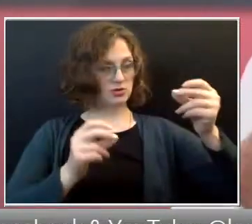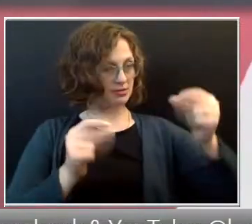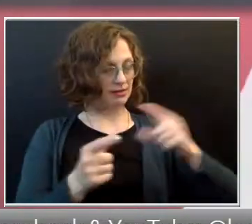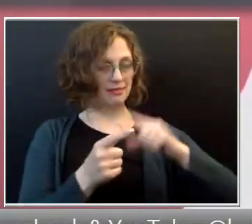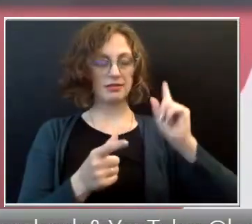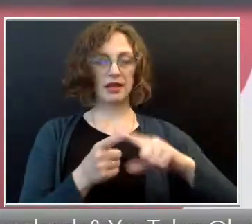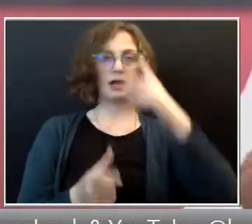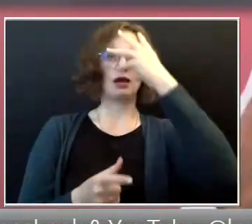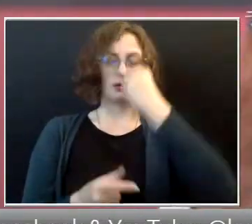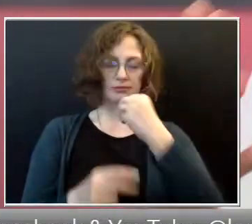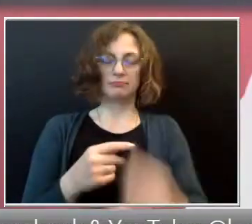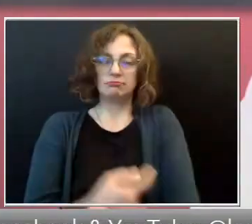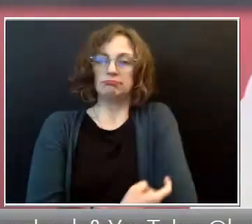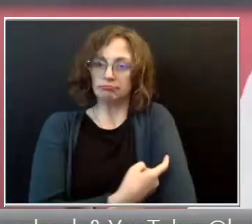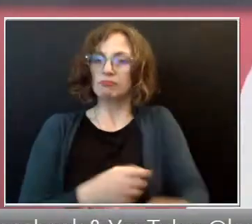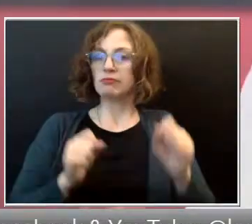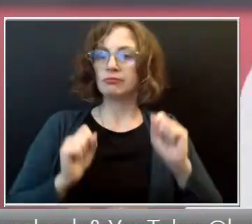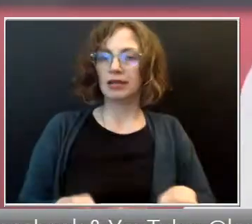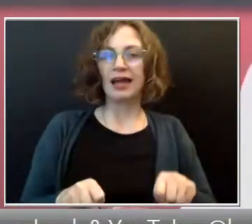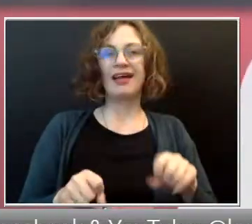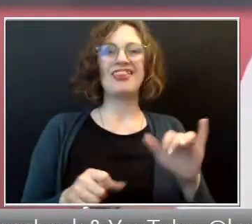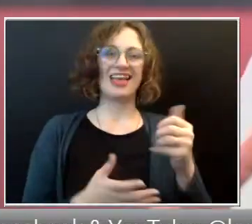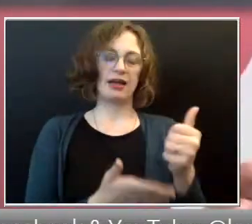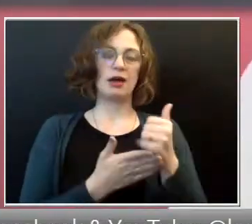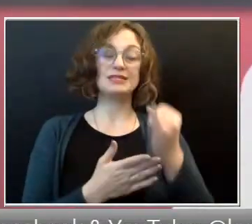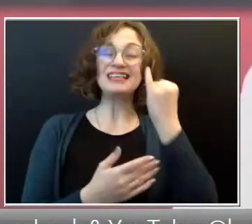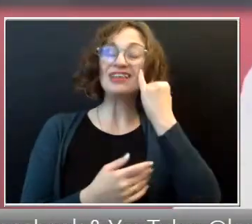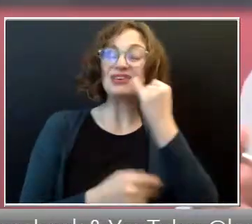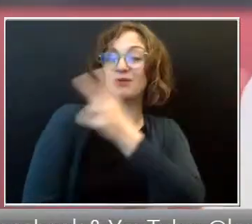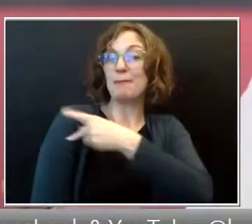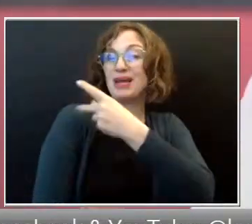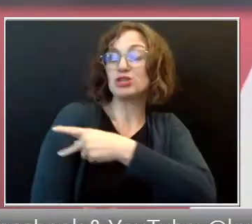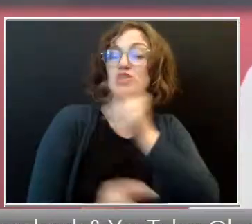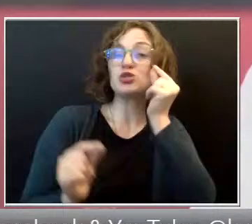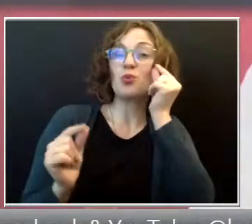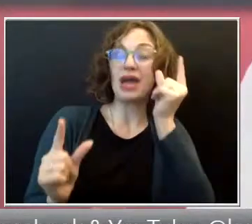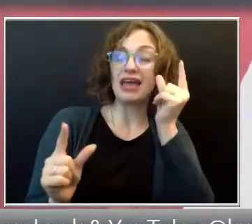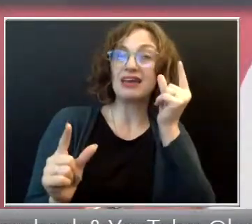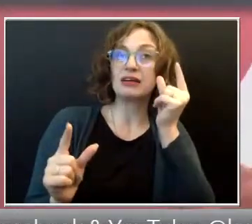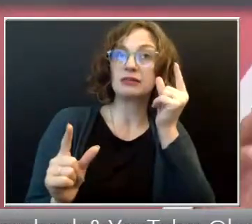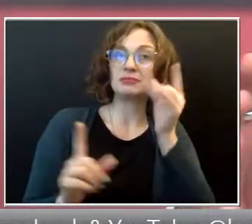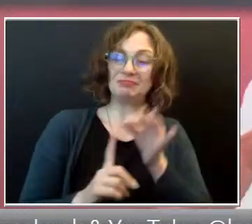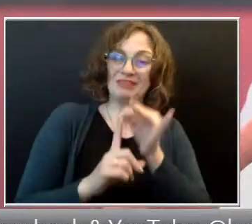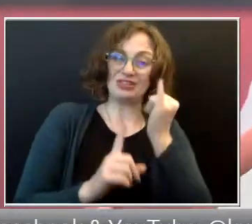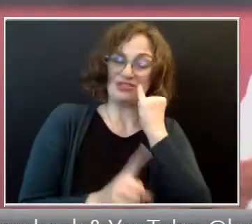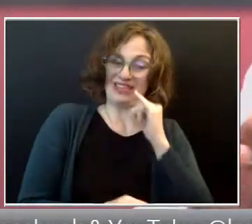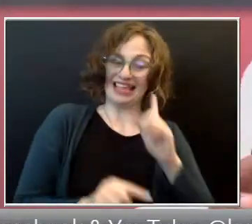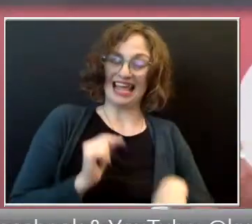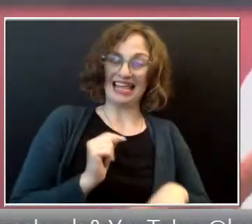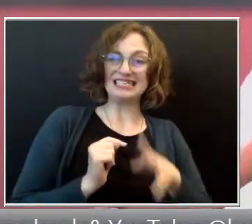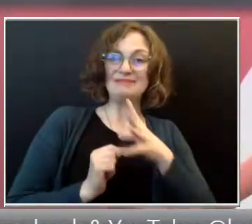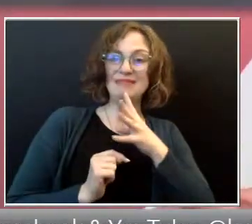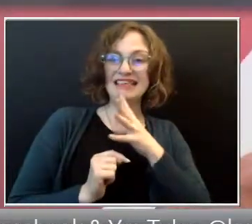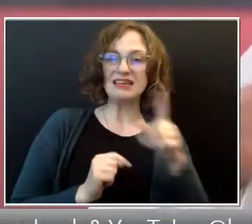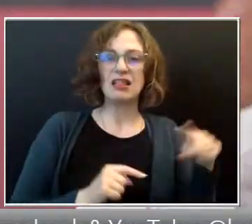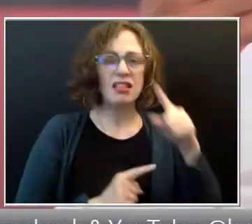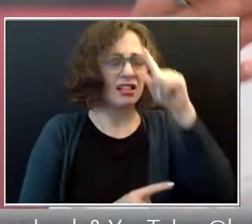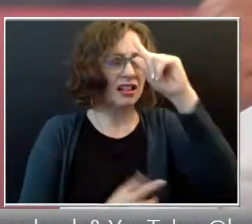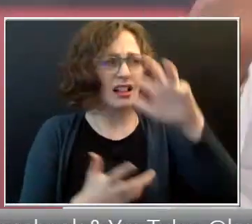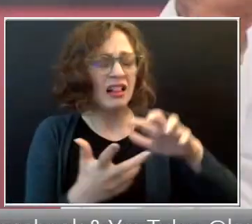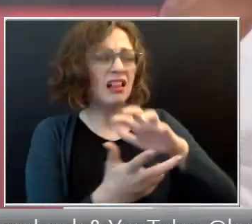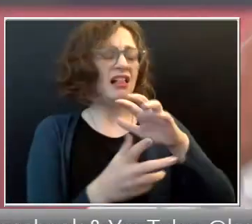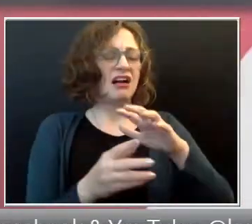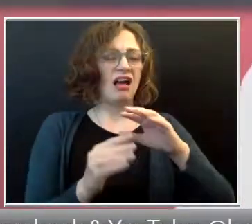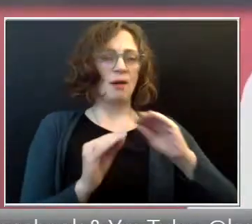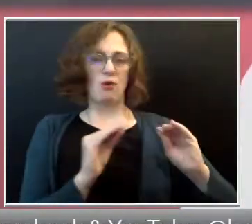also helps us, because sometimes if you have an awake patient, and especially if they can't speak, then they're confused and they move around. That increases